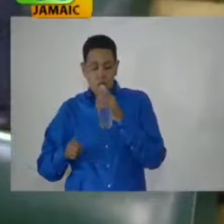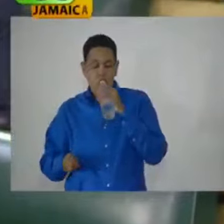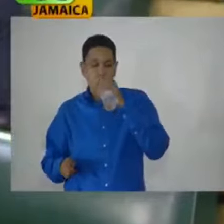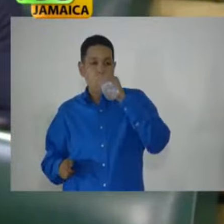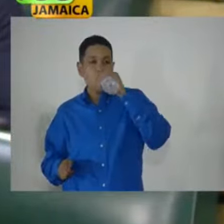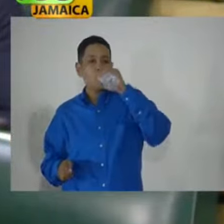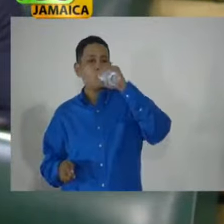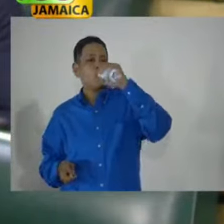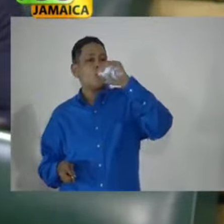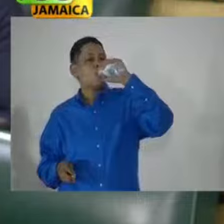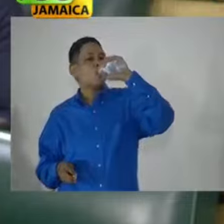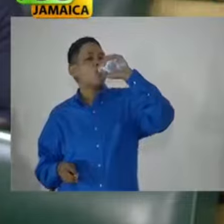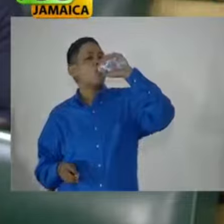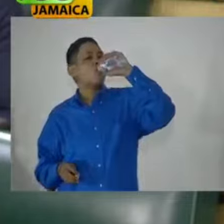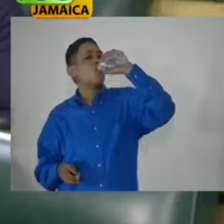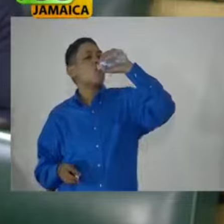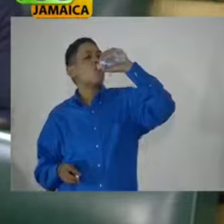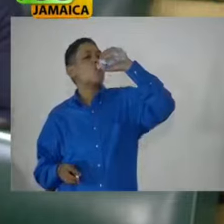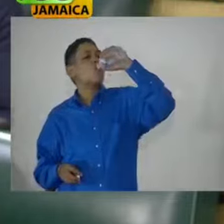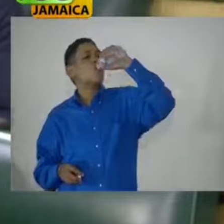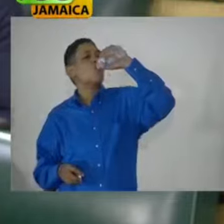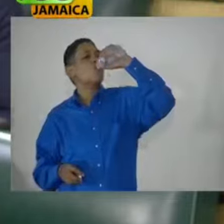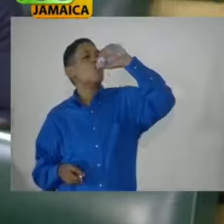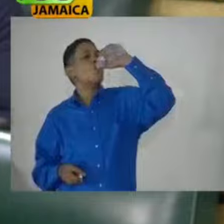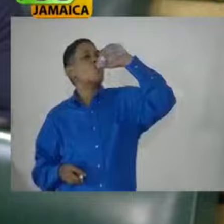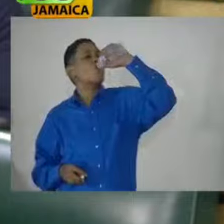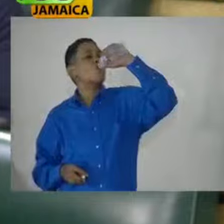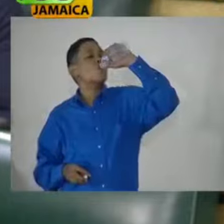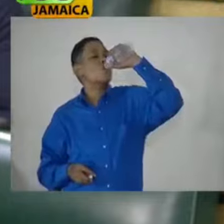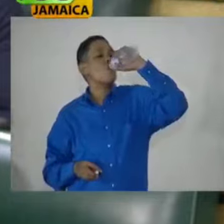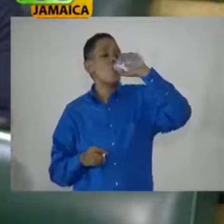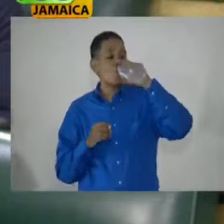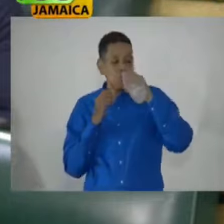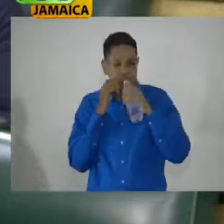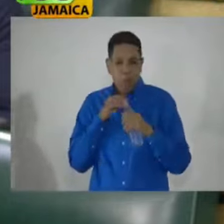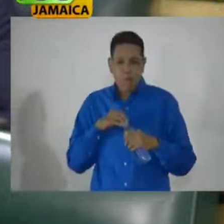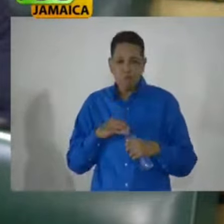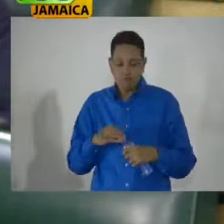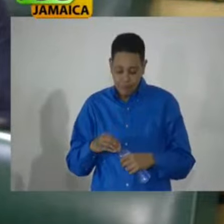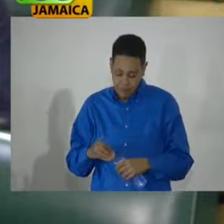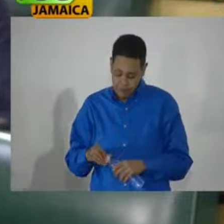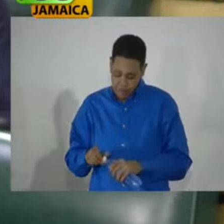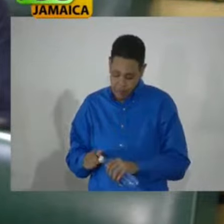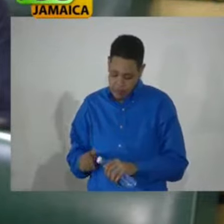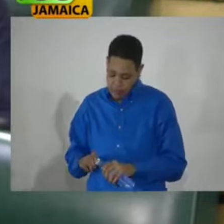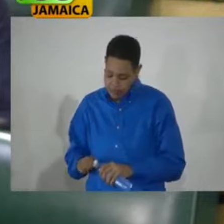said, Madam Speaker, that he identified revenues